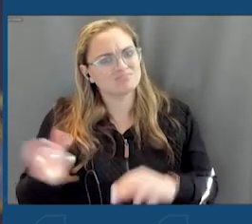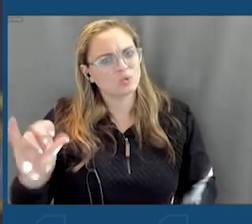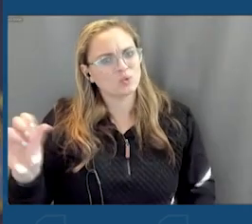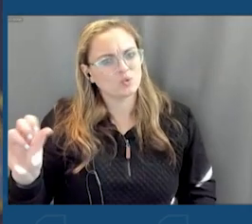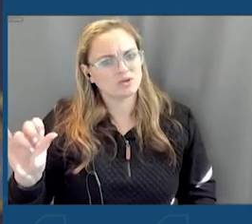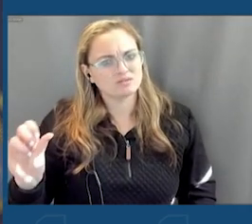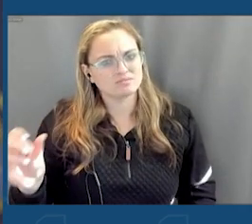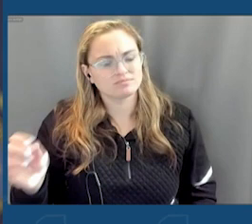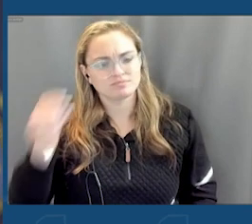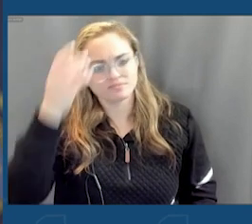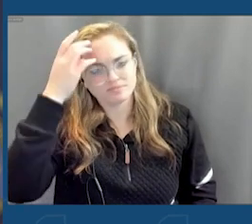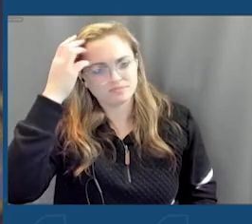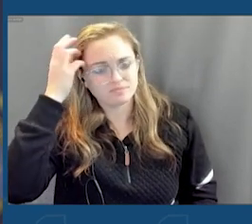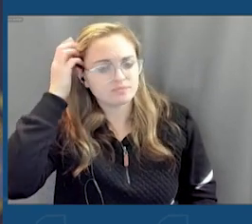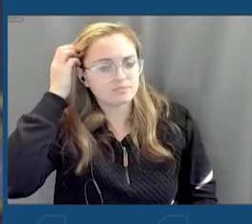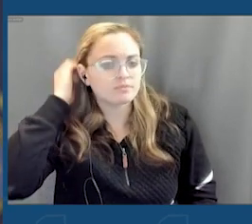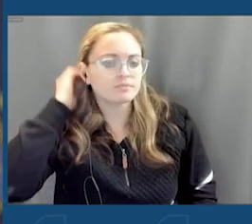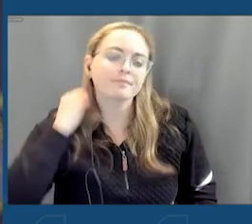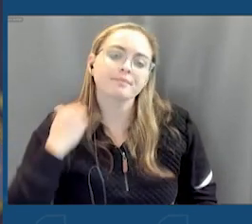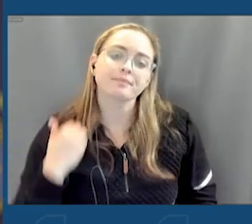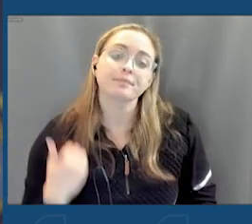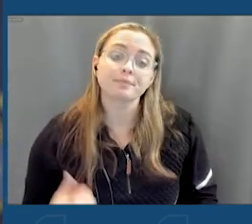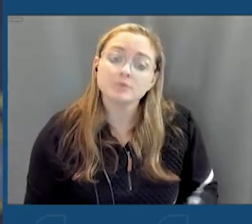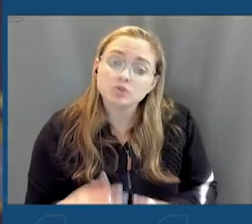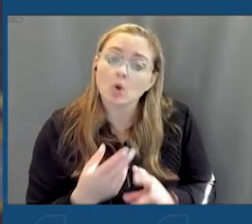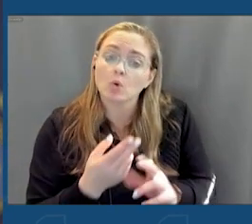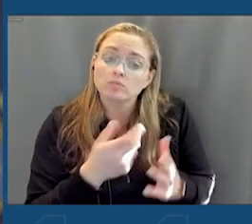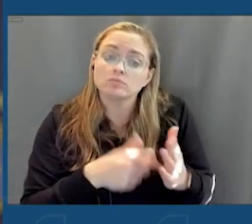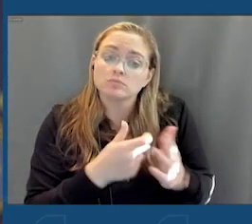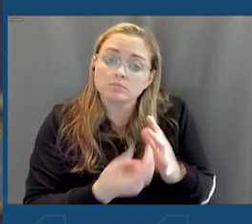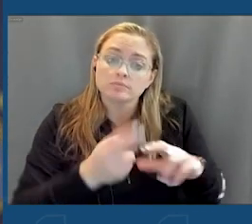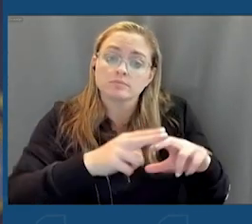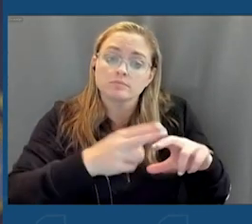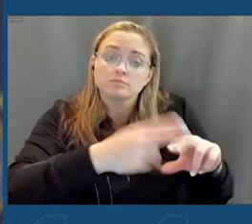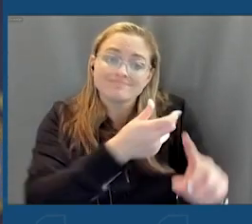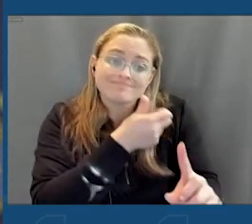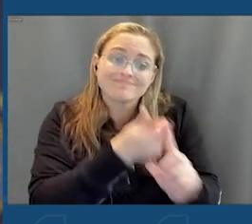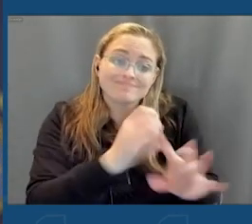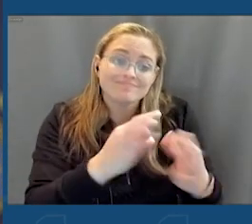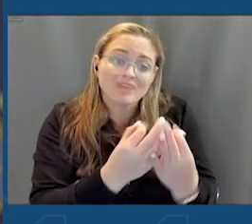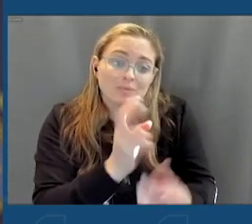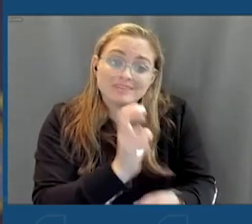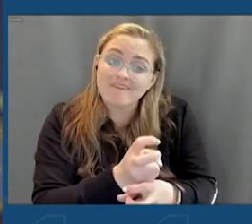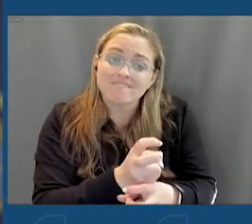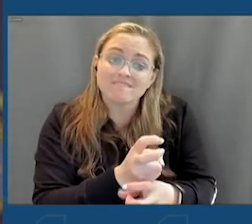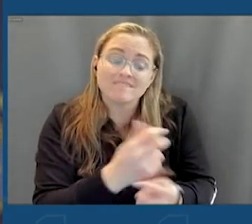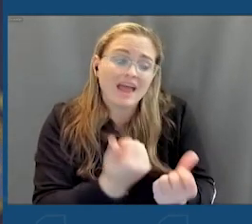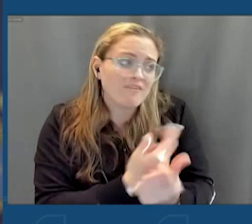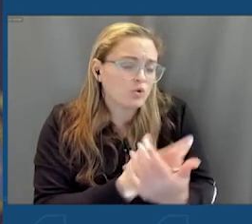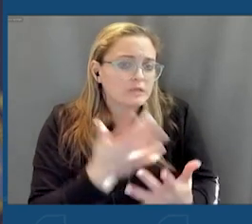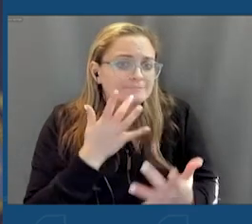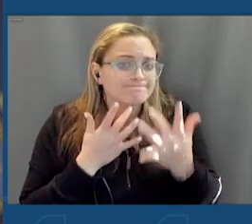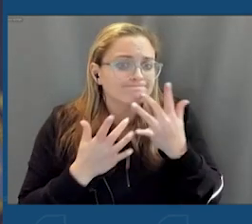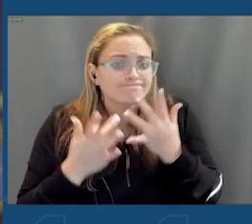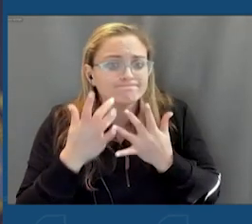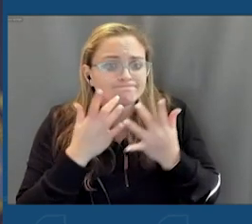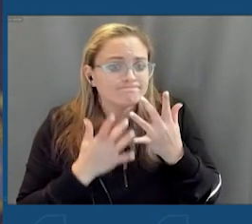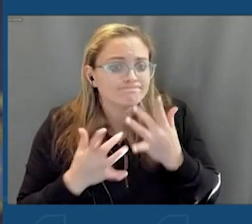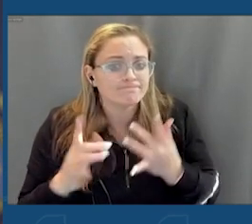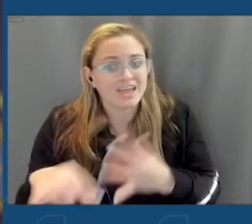up. So inflation has hit our families so hard. Every New Yorker is stretched thin, and no one suffered more than our